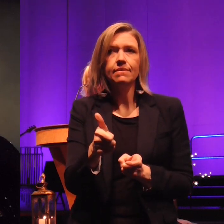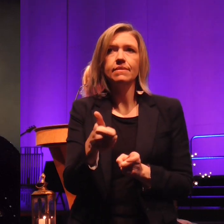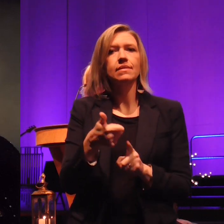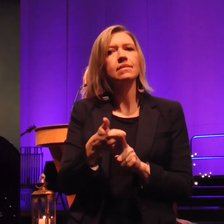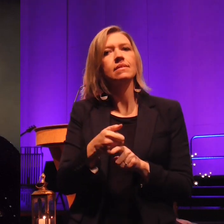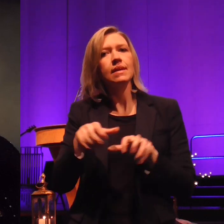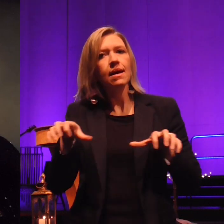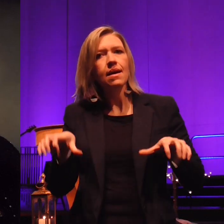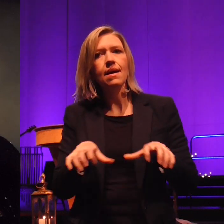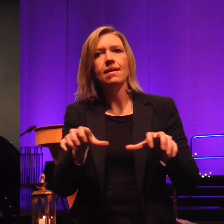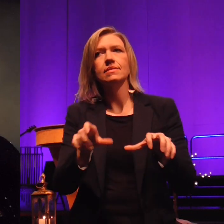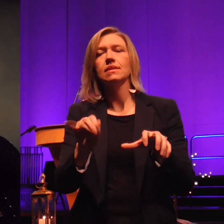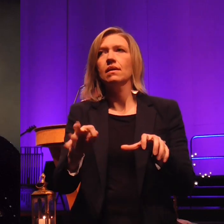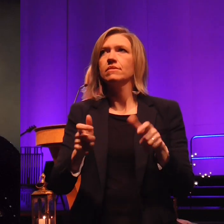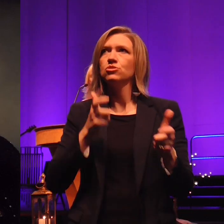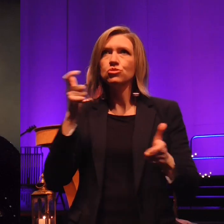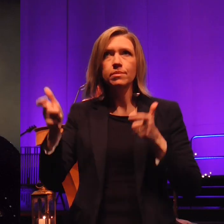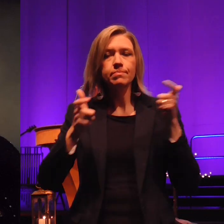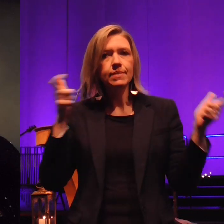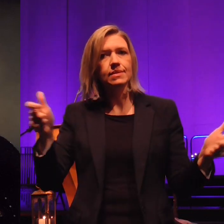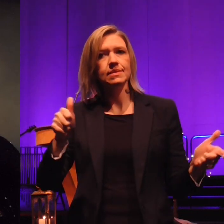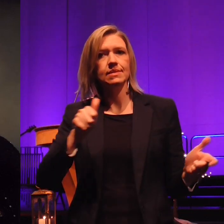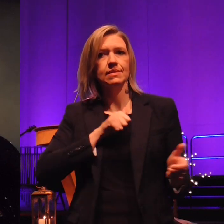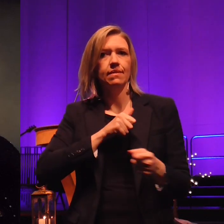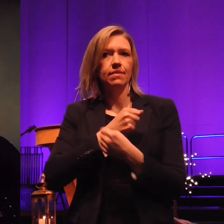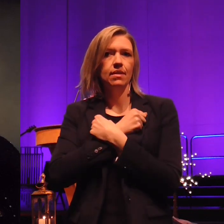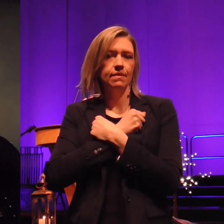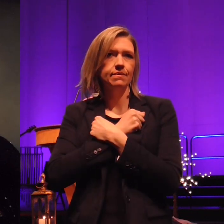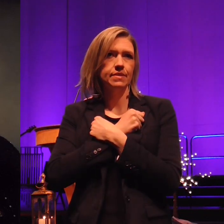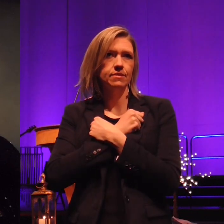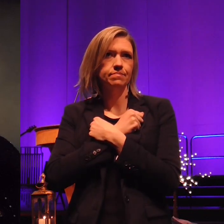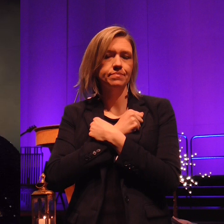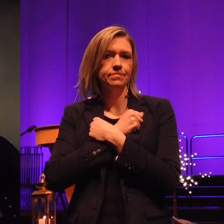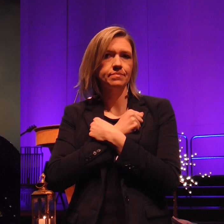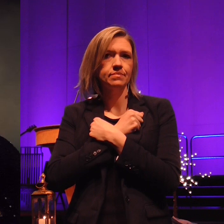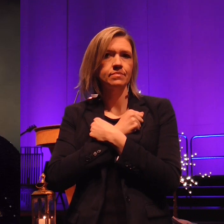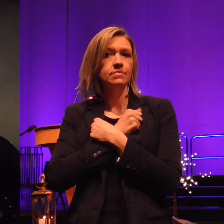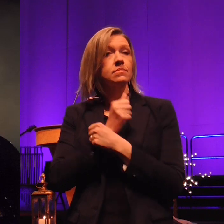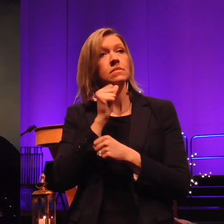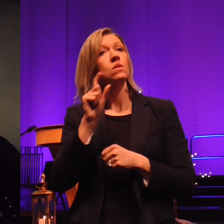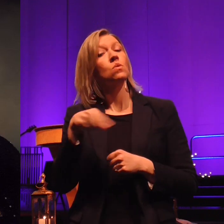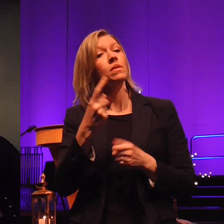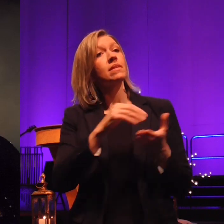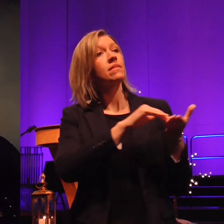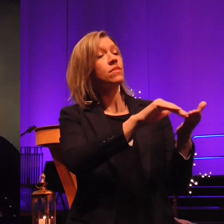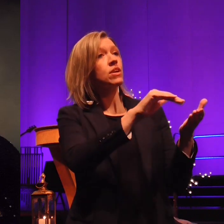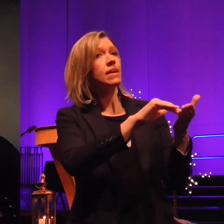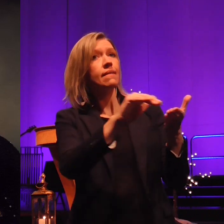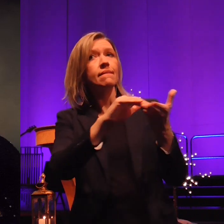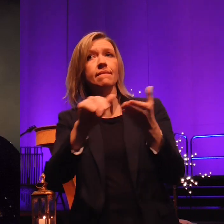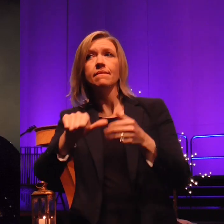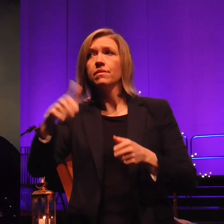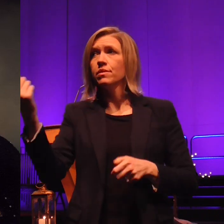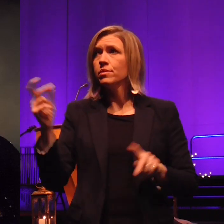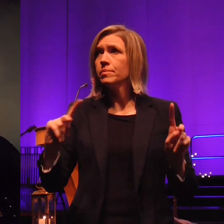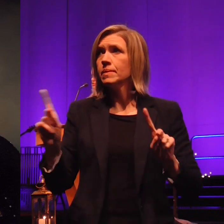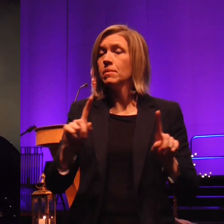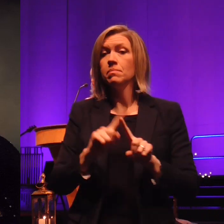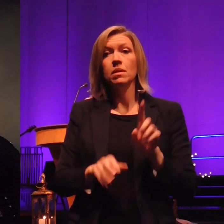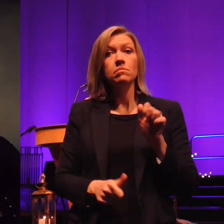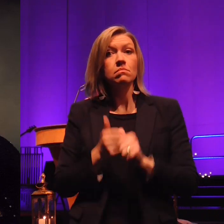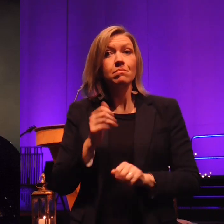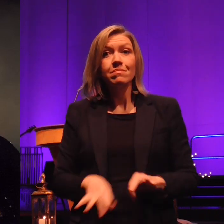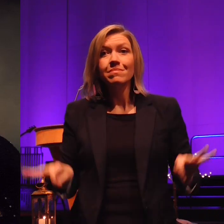of tremendous self-love. Not only to forgive others, but especially to